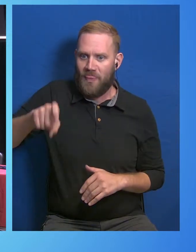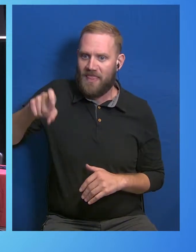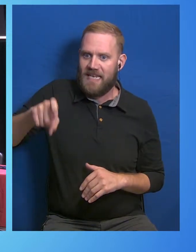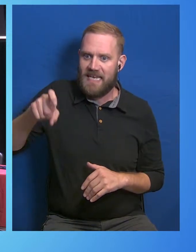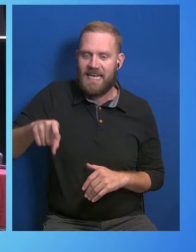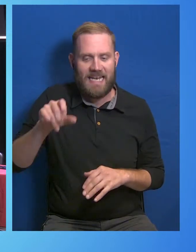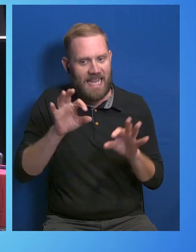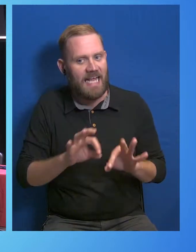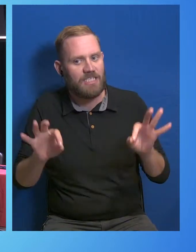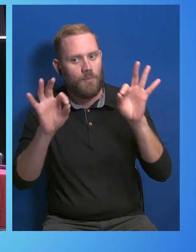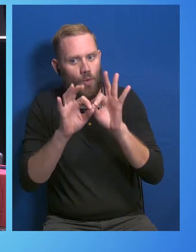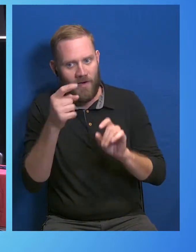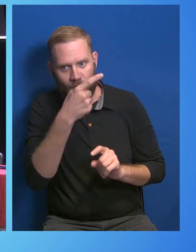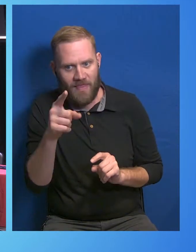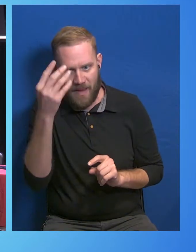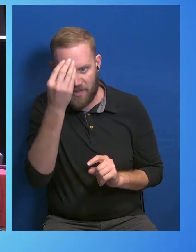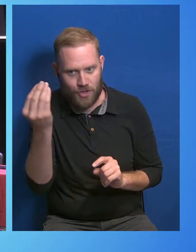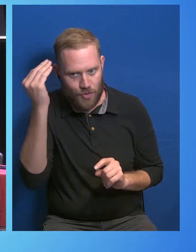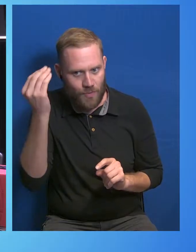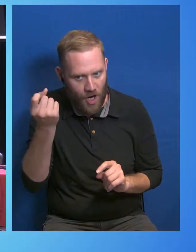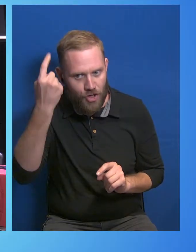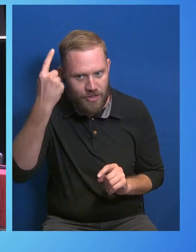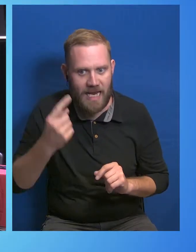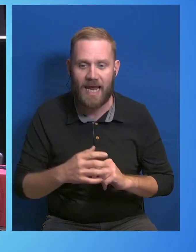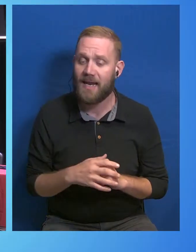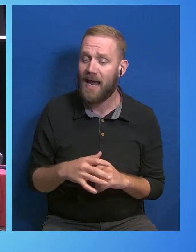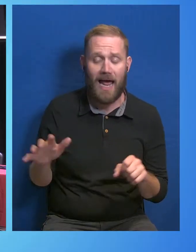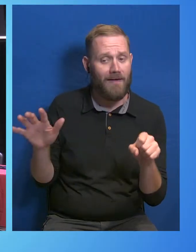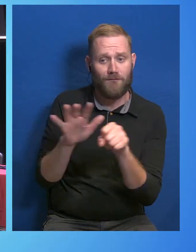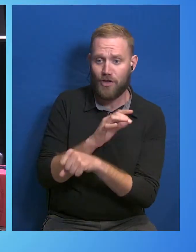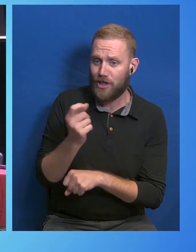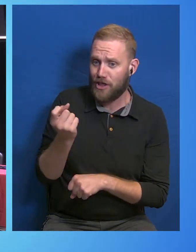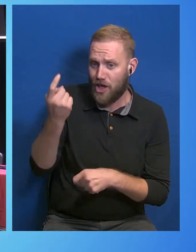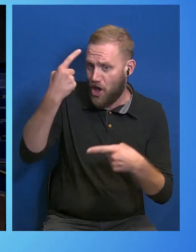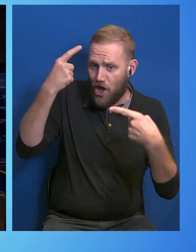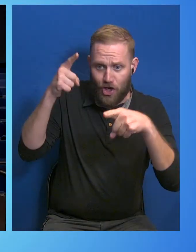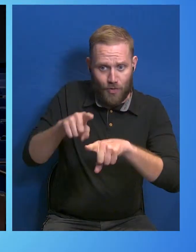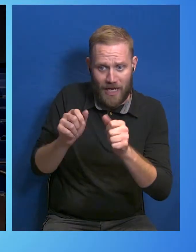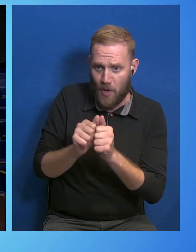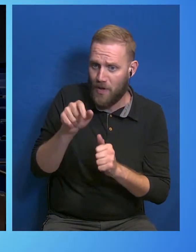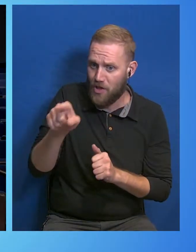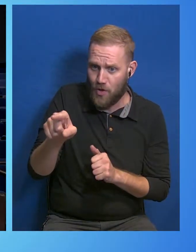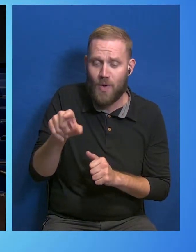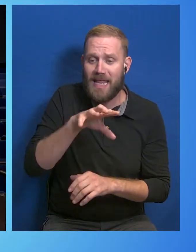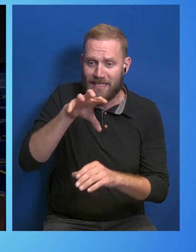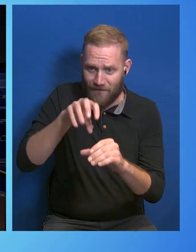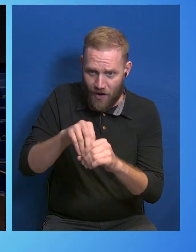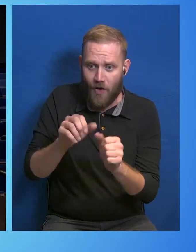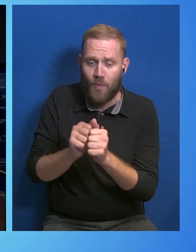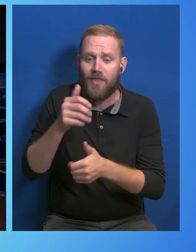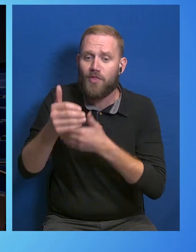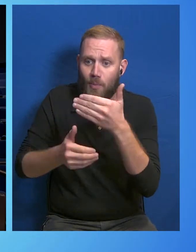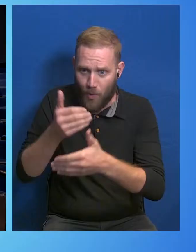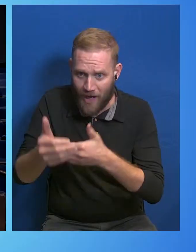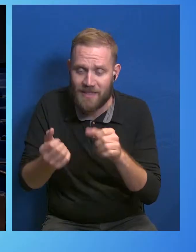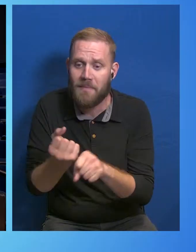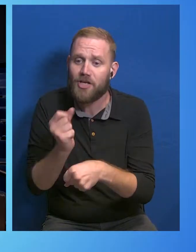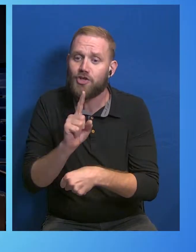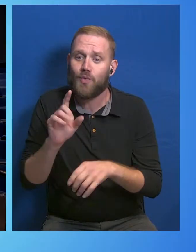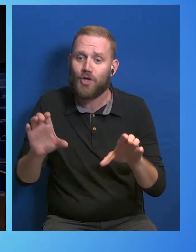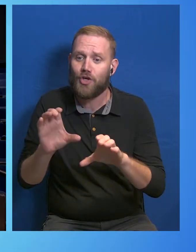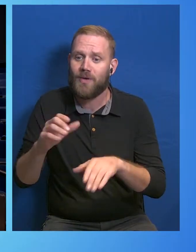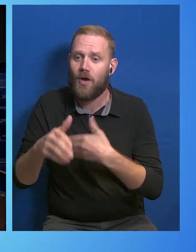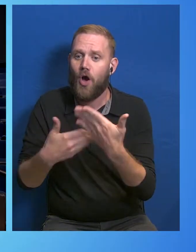be important for them to have. I completely agree, Bill, and that's part of the process of making sure that we're doing the work.